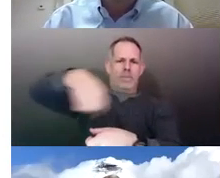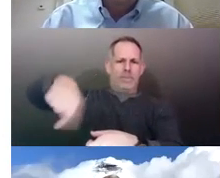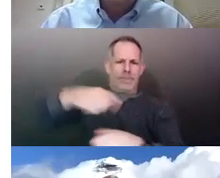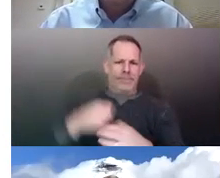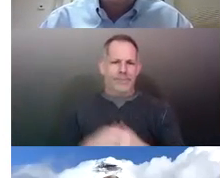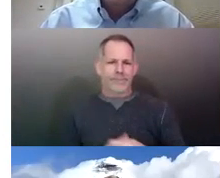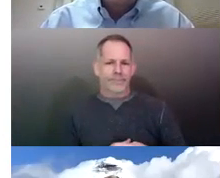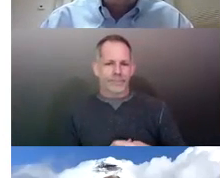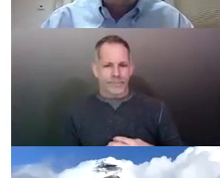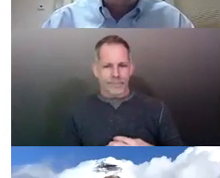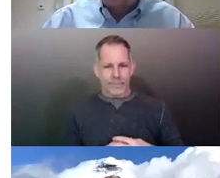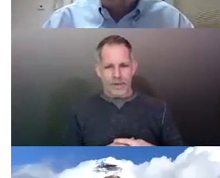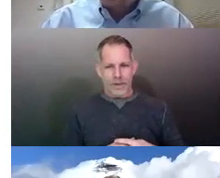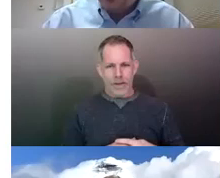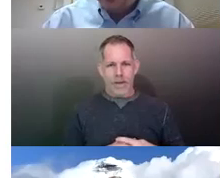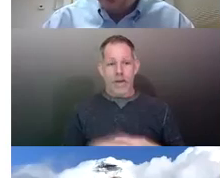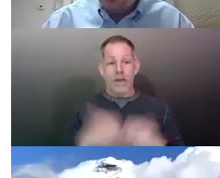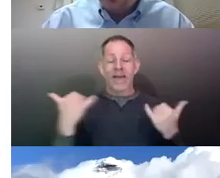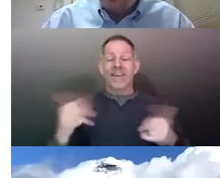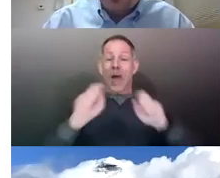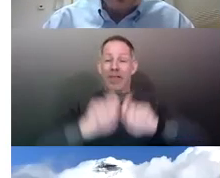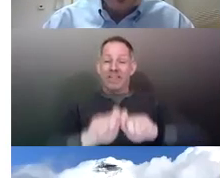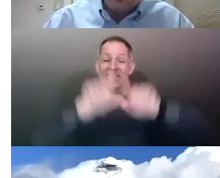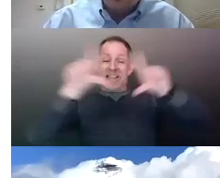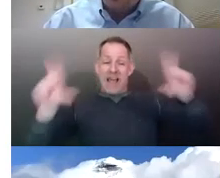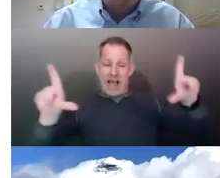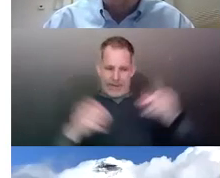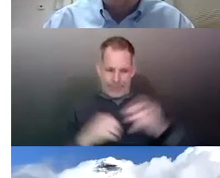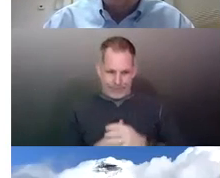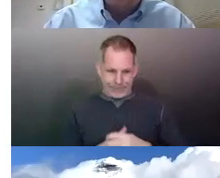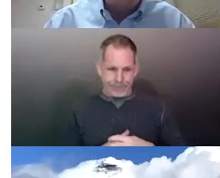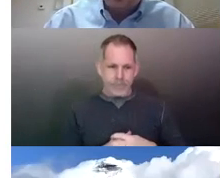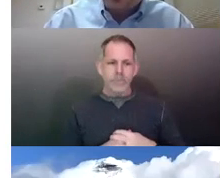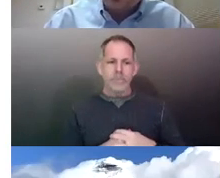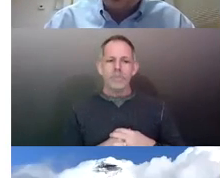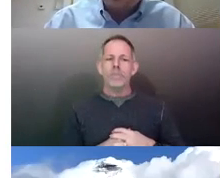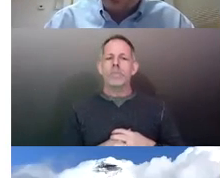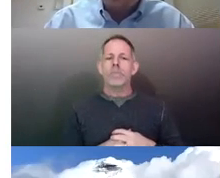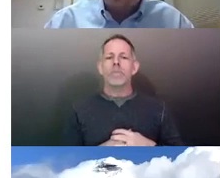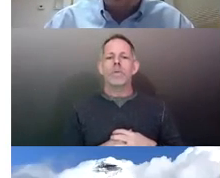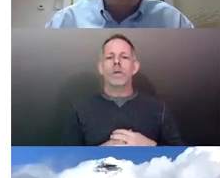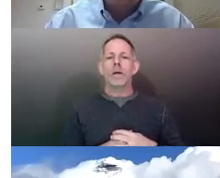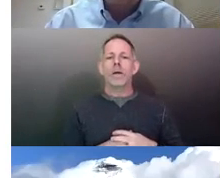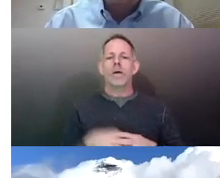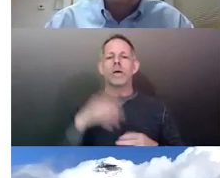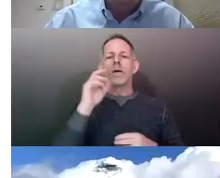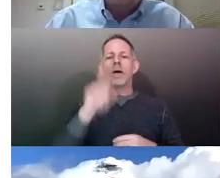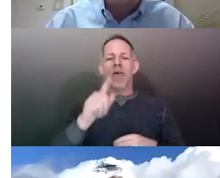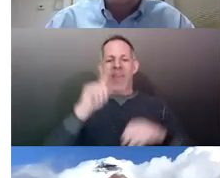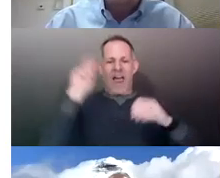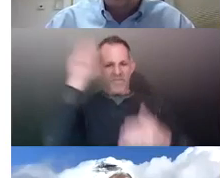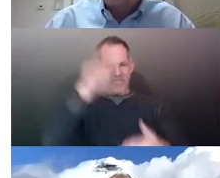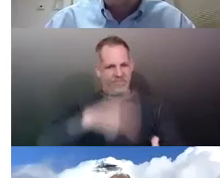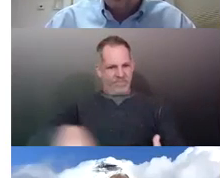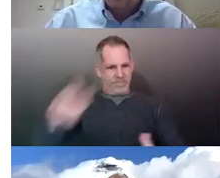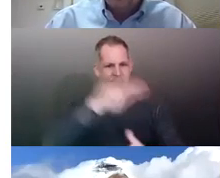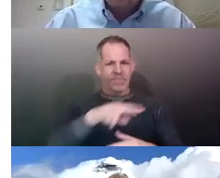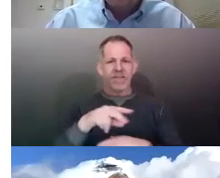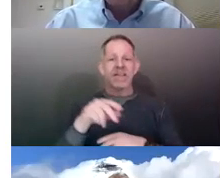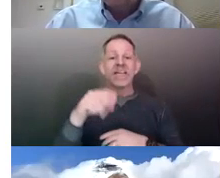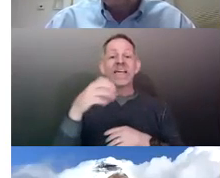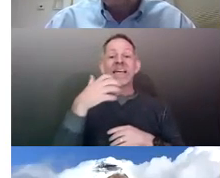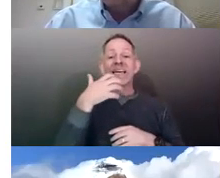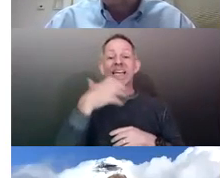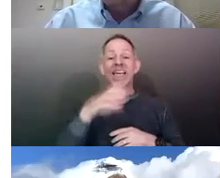please. Here's a spatial configuration of the intensity of case reports over the last 2